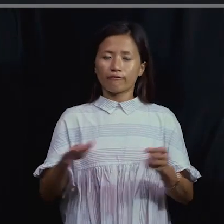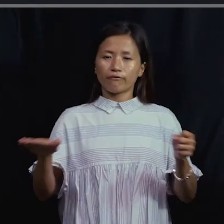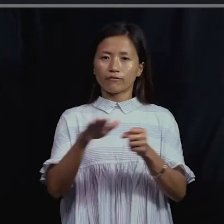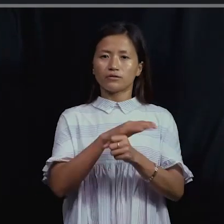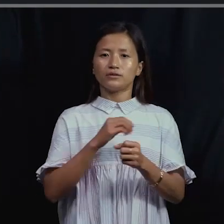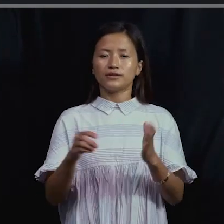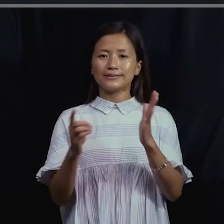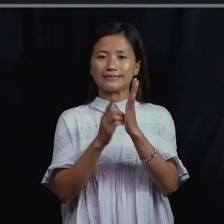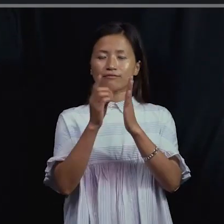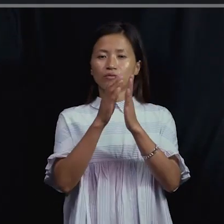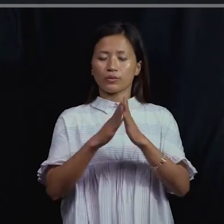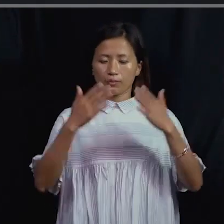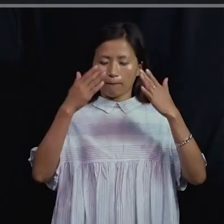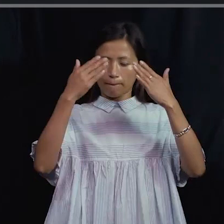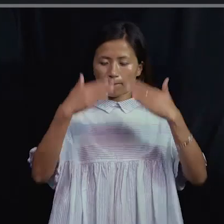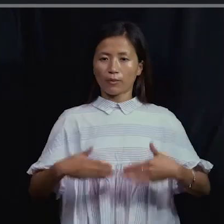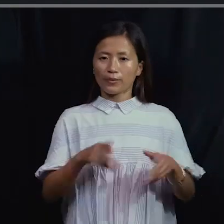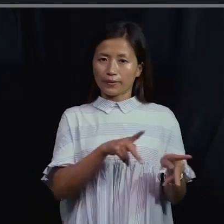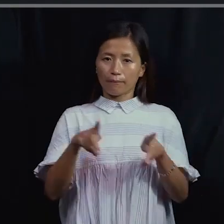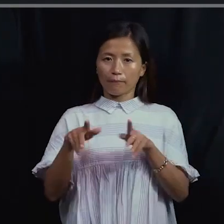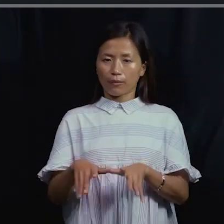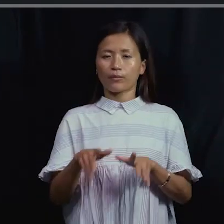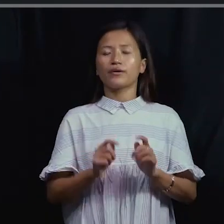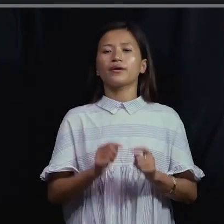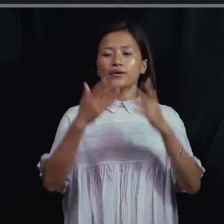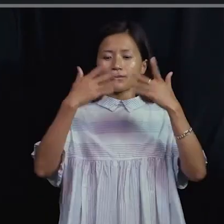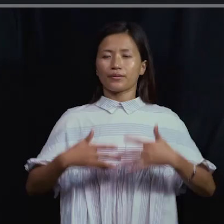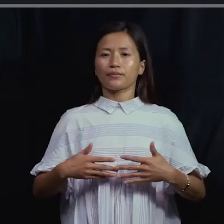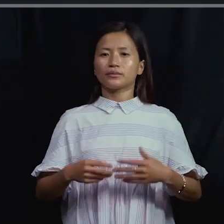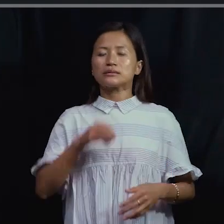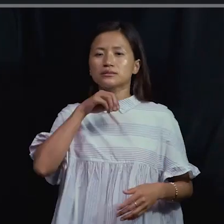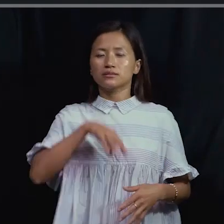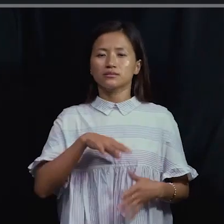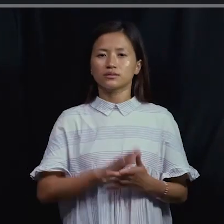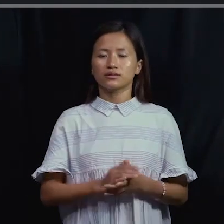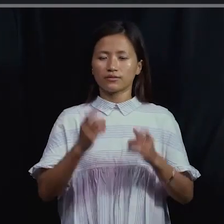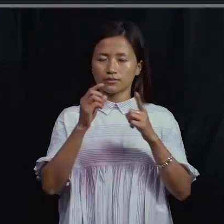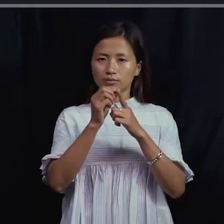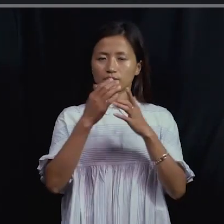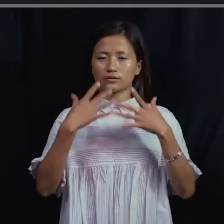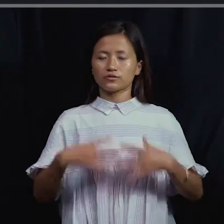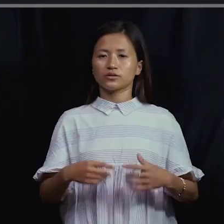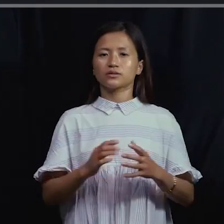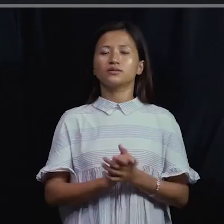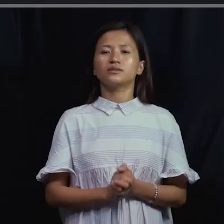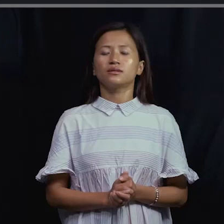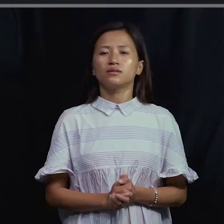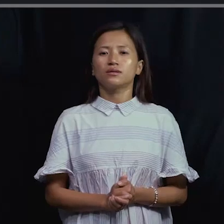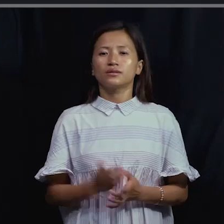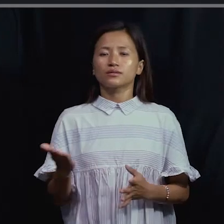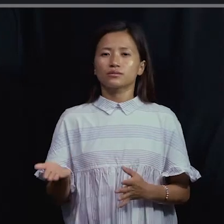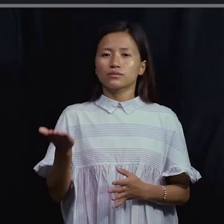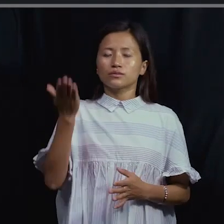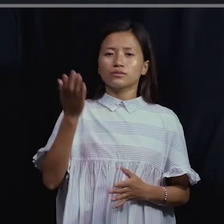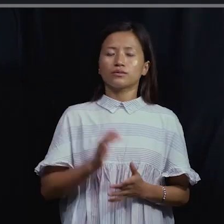into a proper human being in this adolescent stage, that is physically. Okay, and then growth